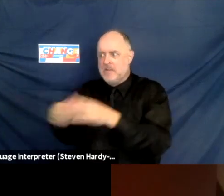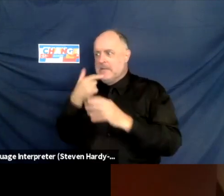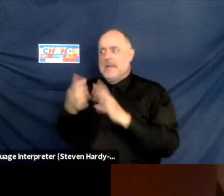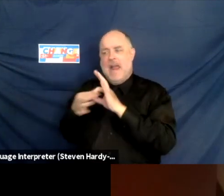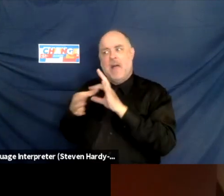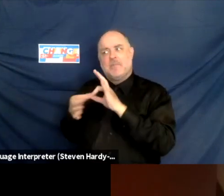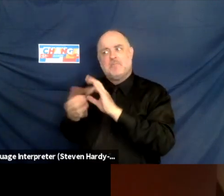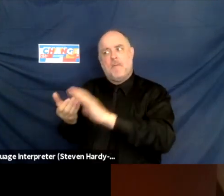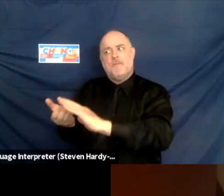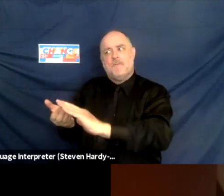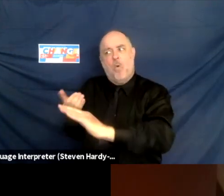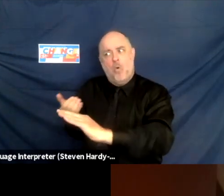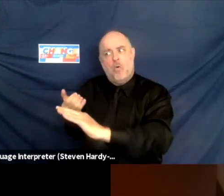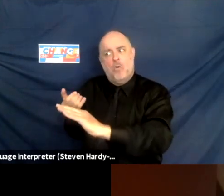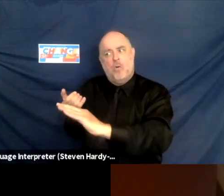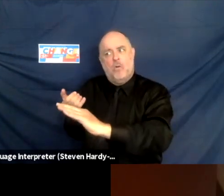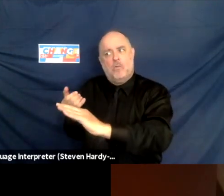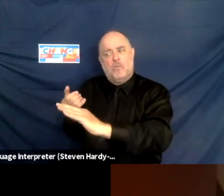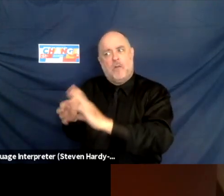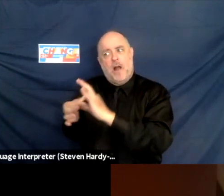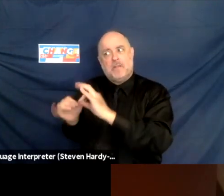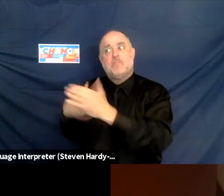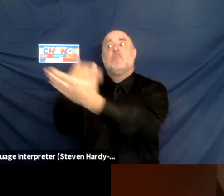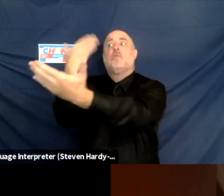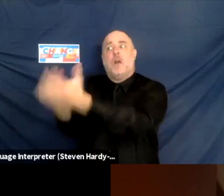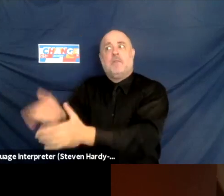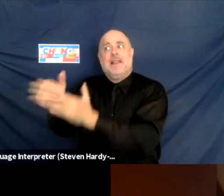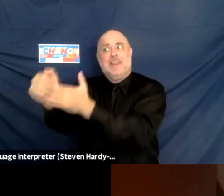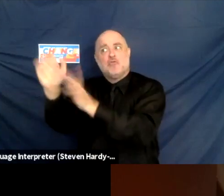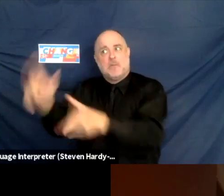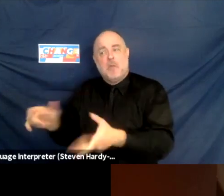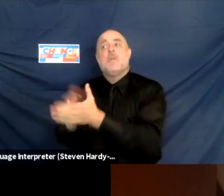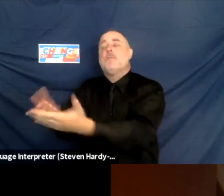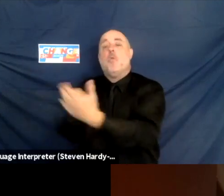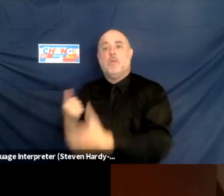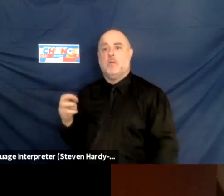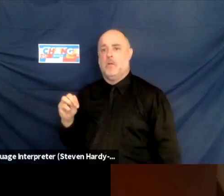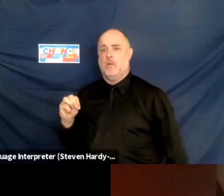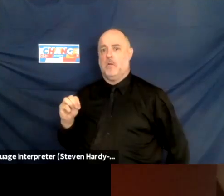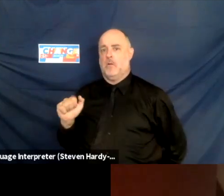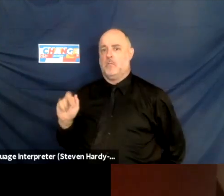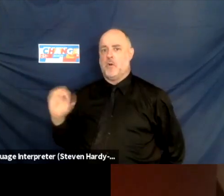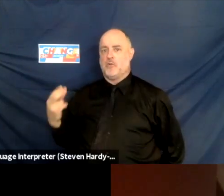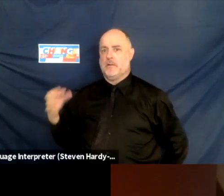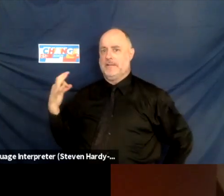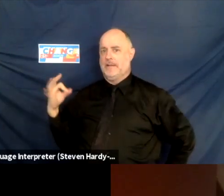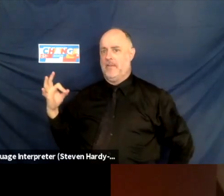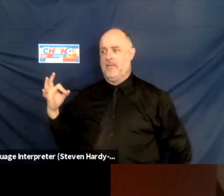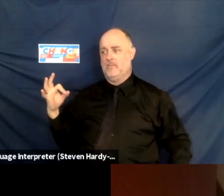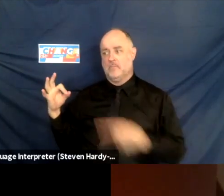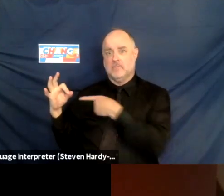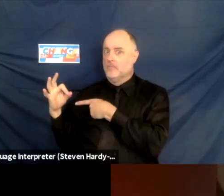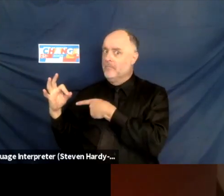comments into leadership by the 19th. So we're focused on that. I've talked a little